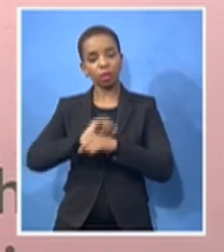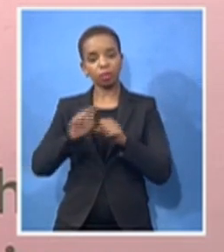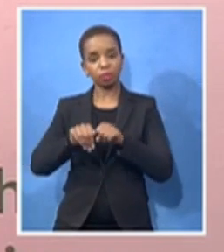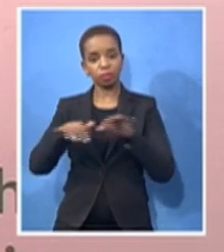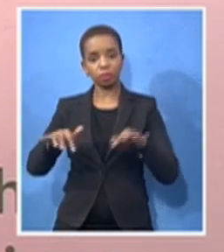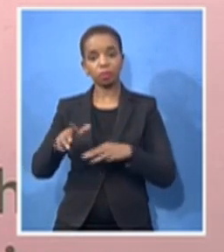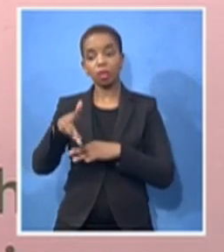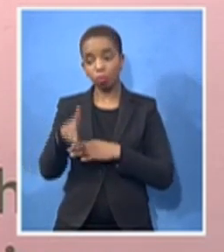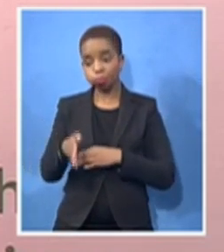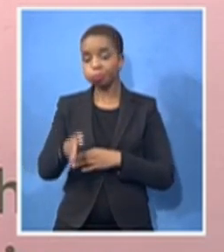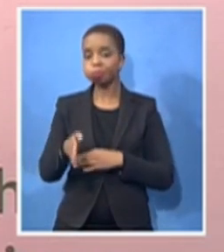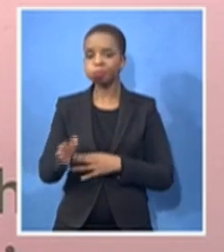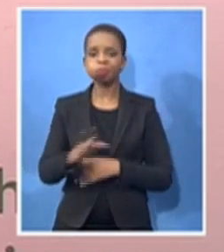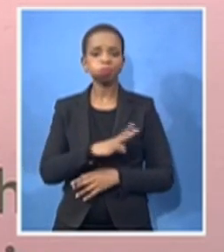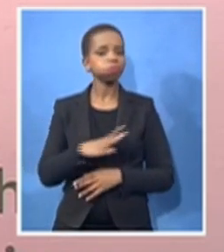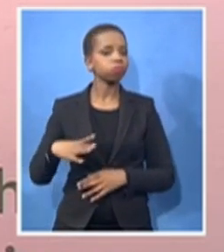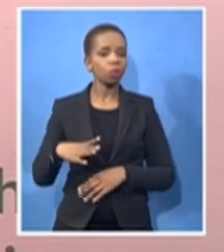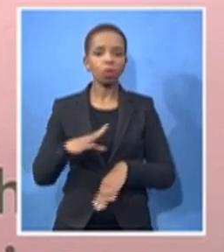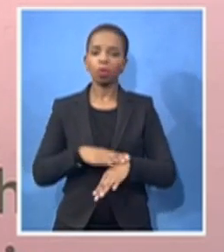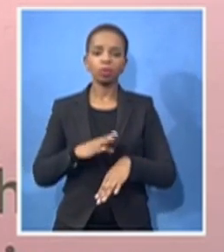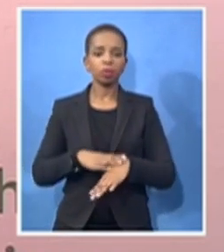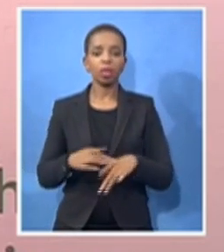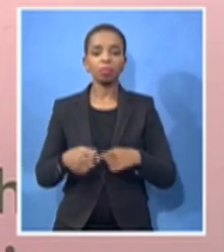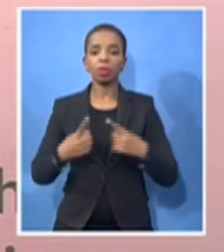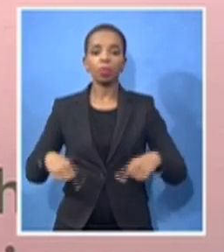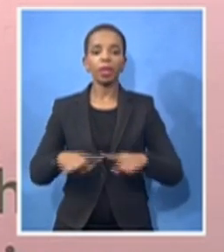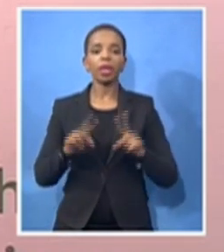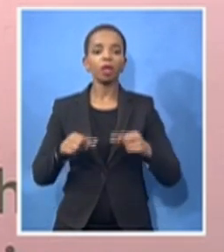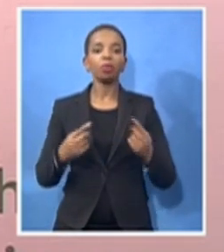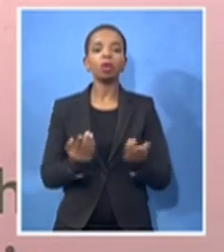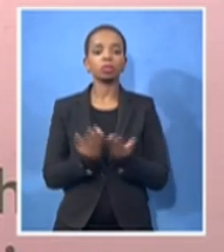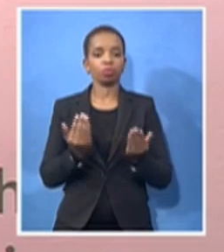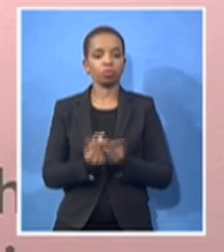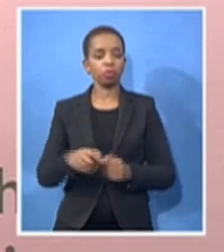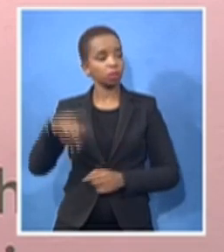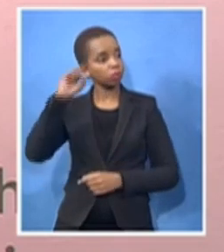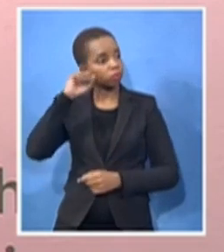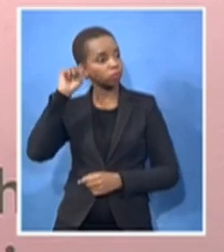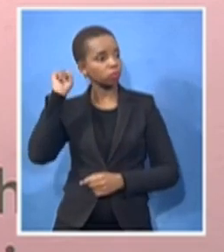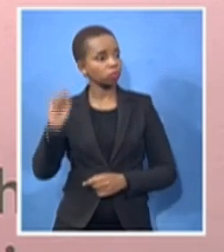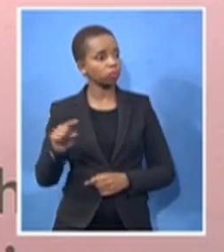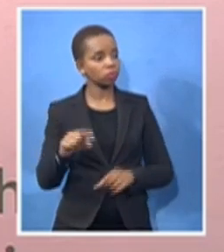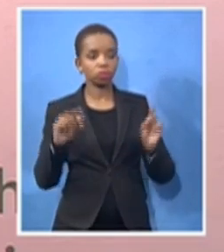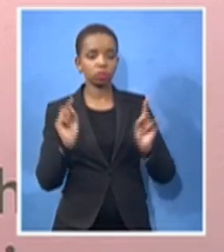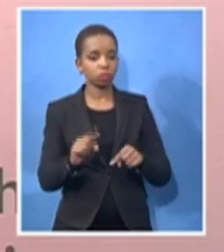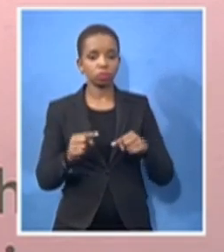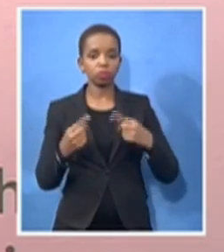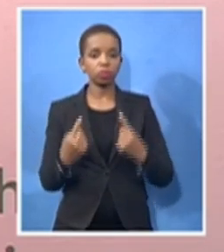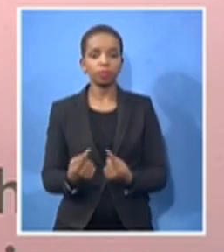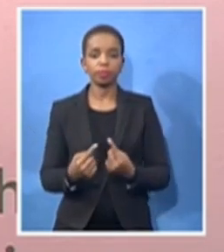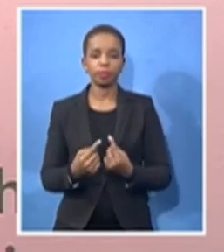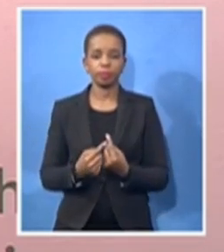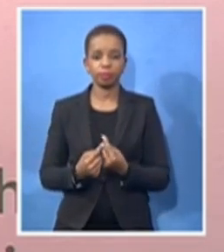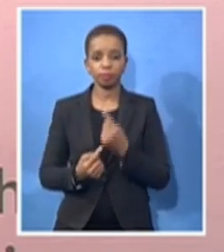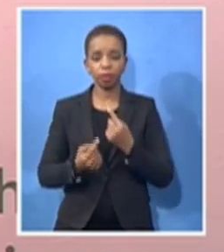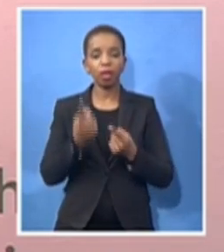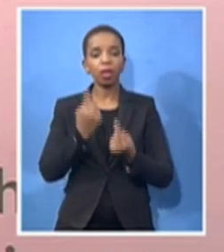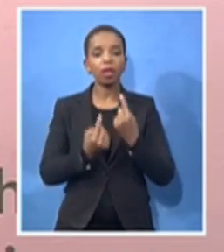abandon schooling. We can't abandon, economic activities. We've got to slowly adjust with a